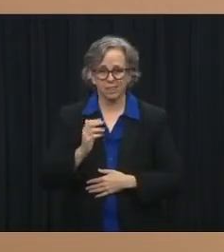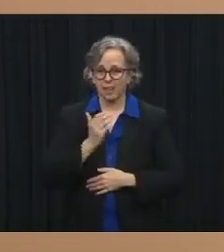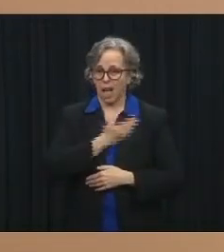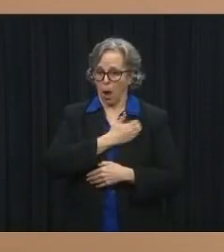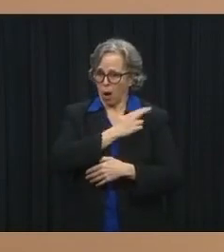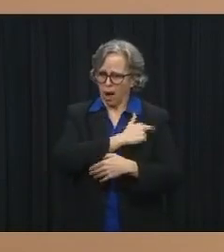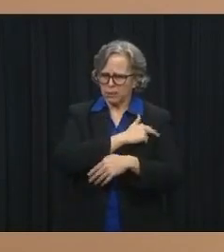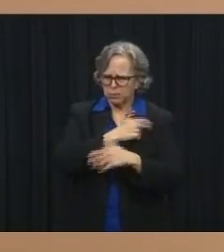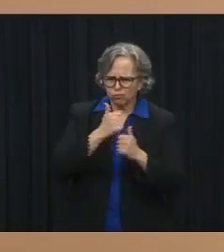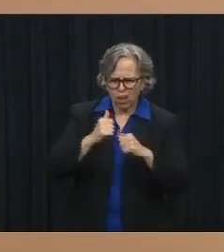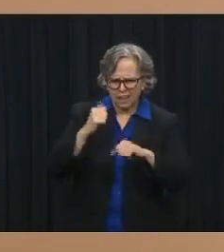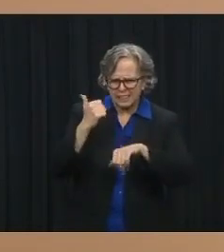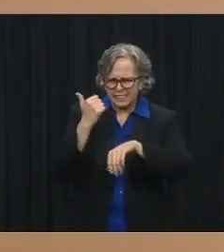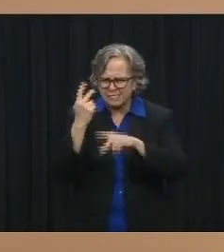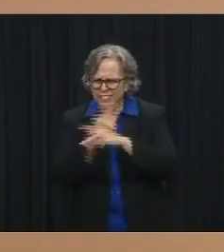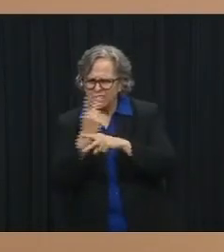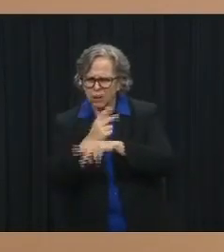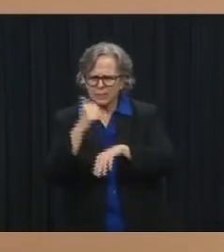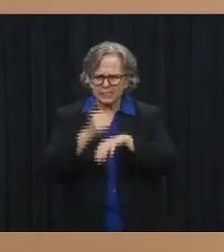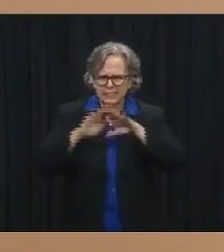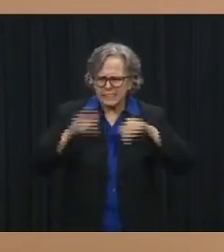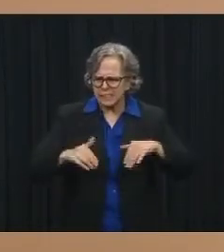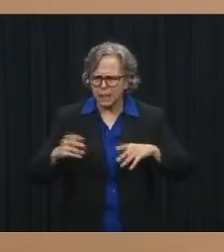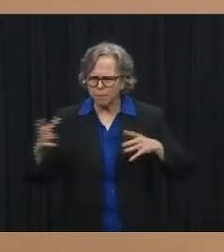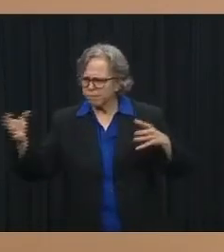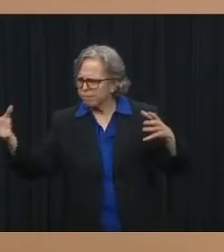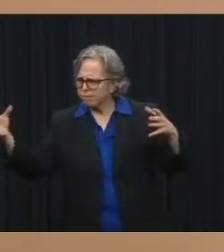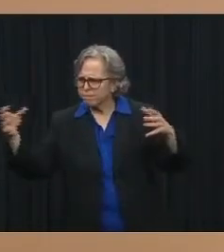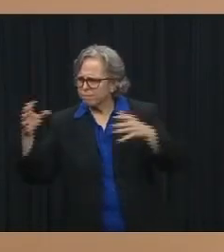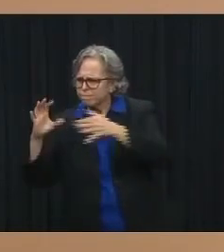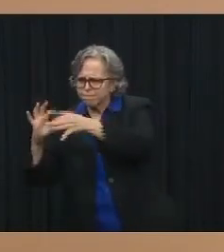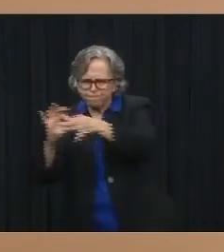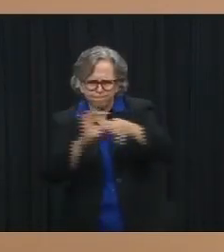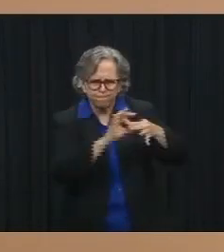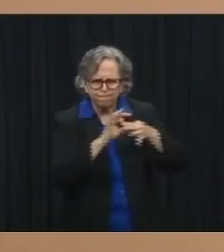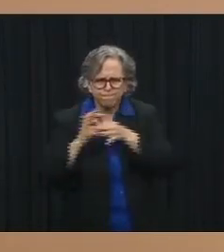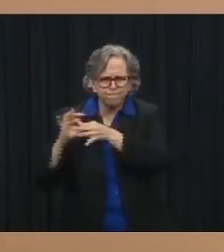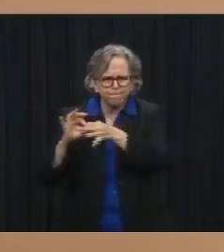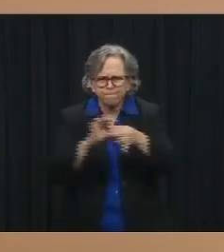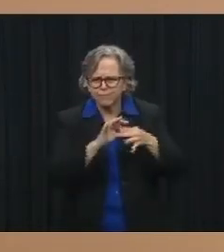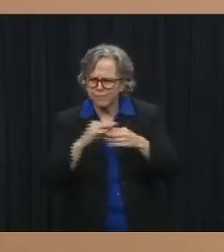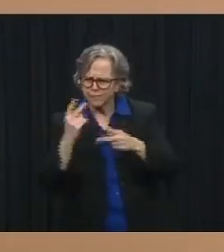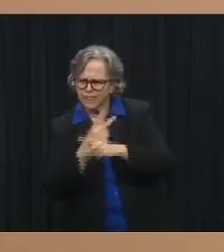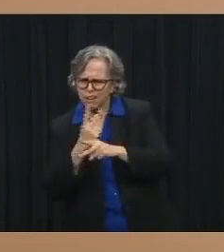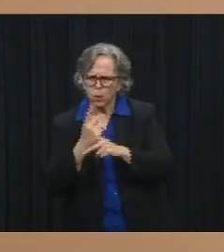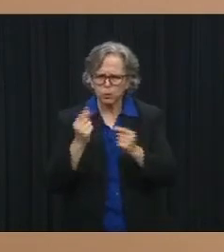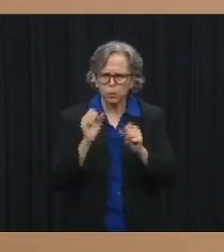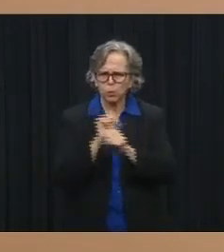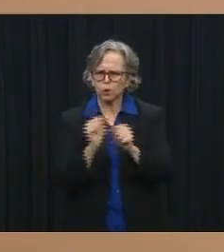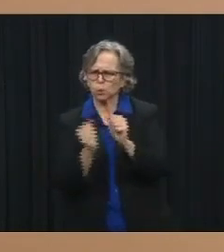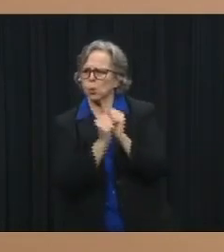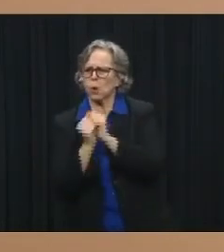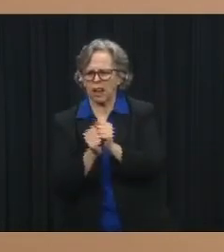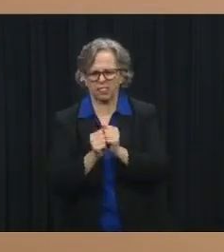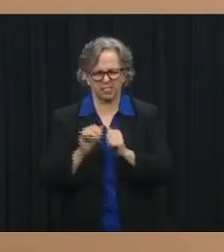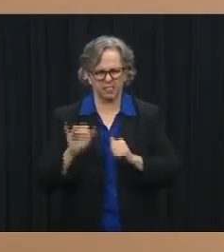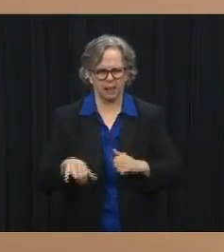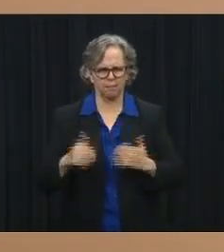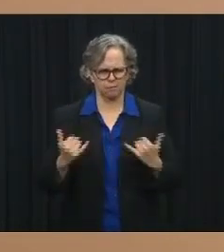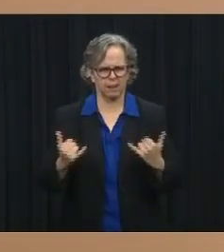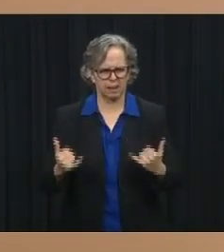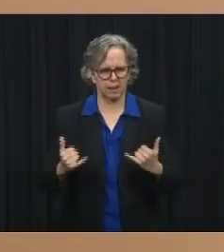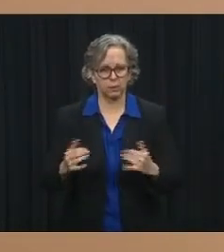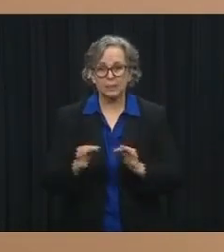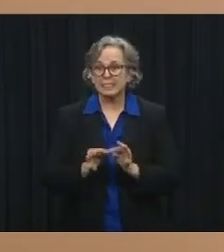with us. So stay tuned, but a very important thing to our hospitals, we're doing some testing in-house, we're doing some through